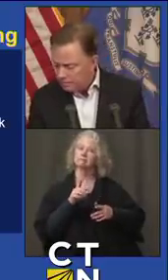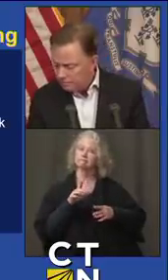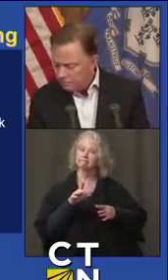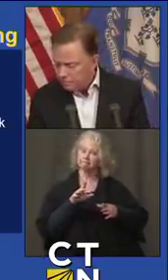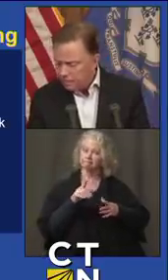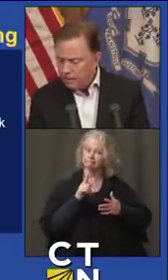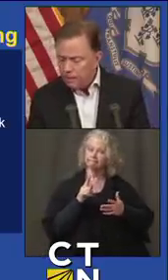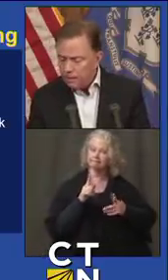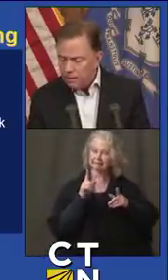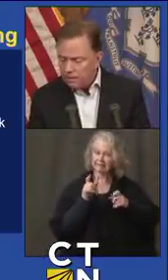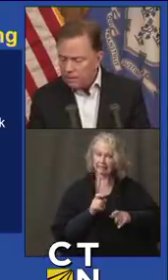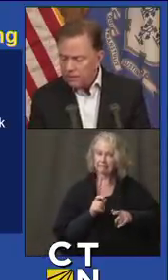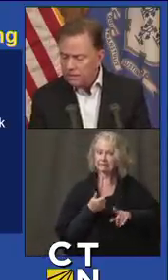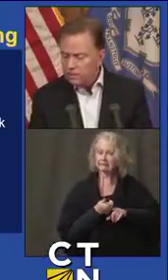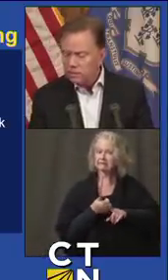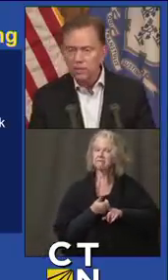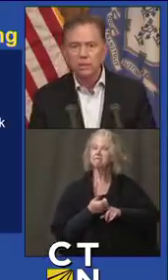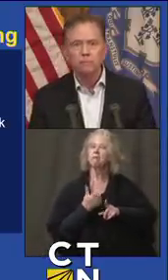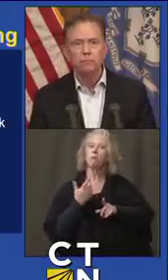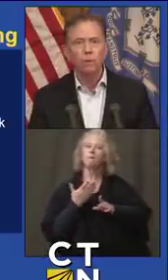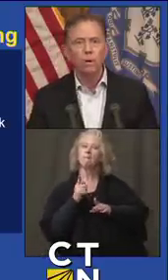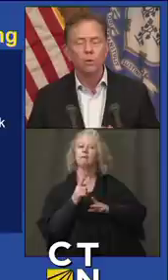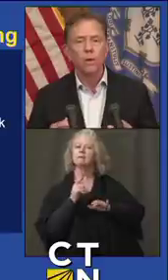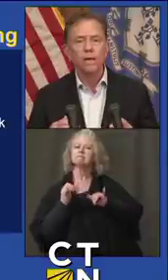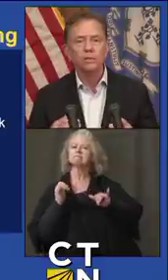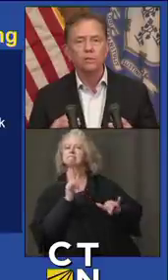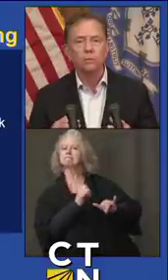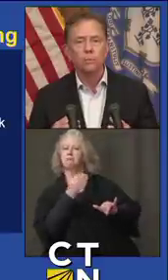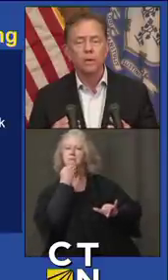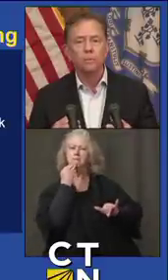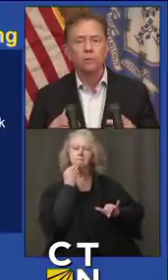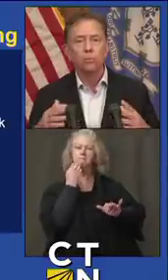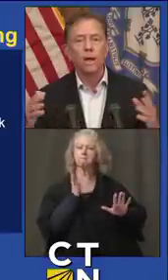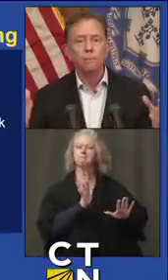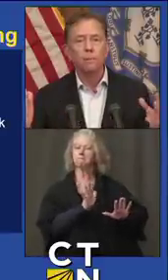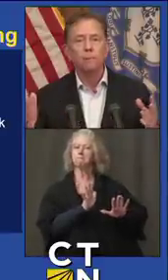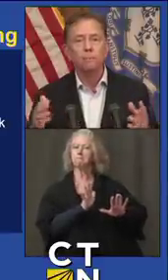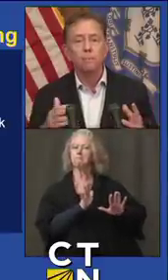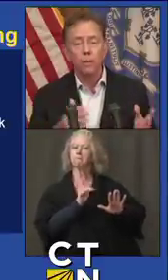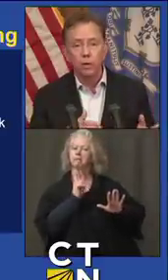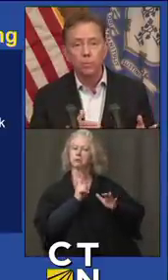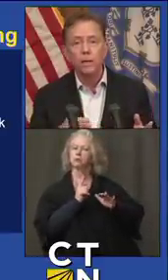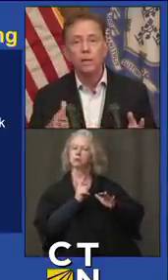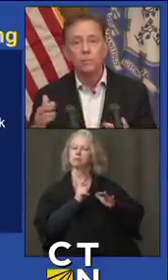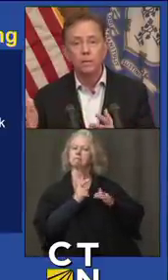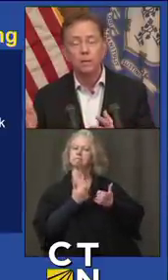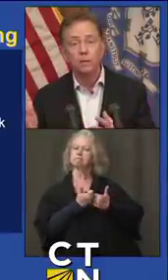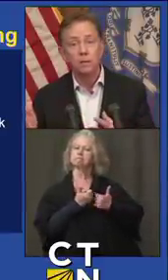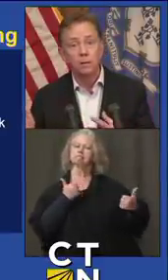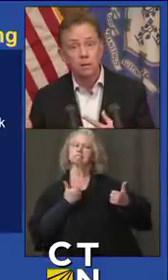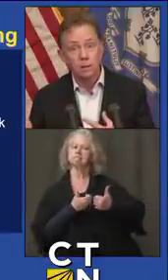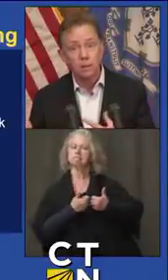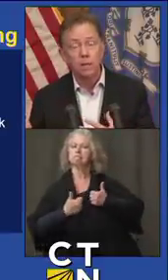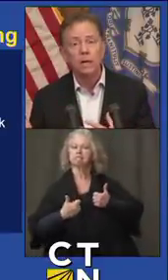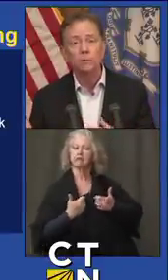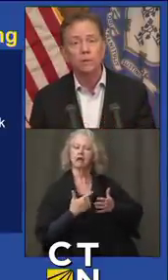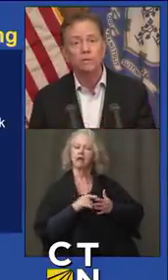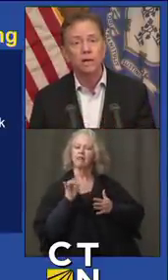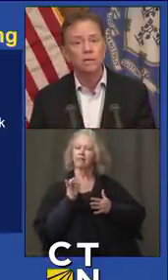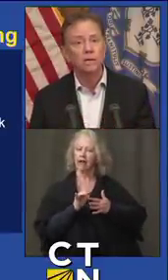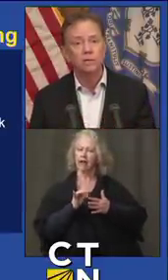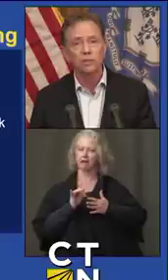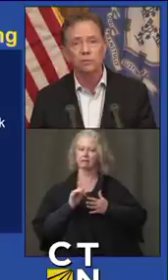And I think this is one of the ways that we'll be able to ramp up the human element aligned